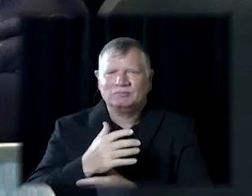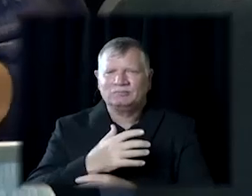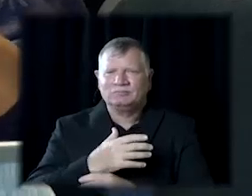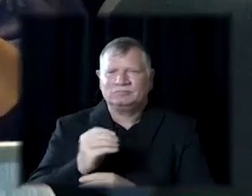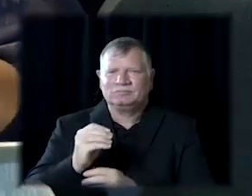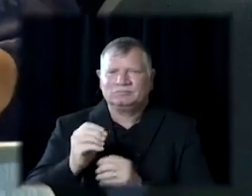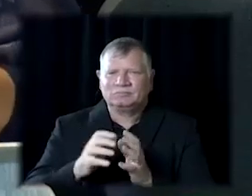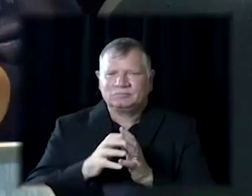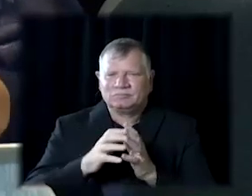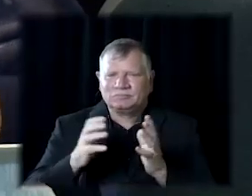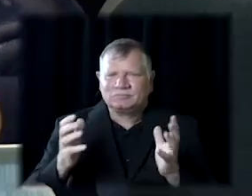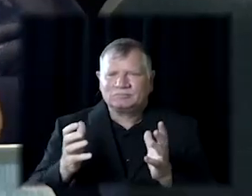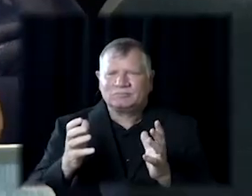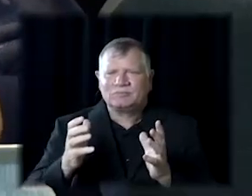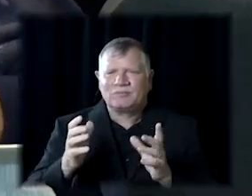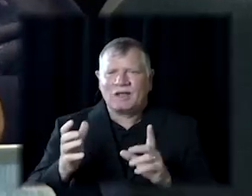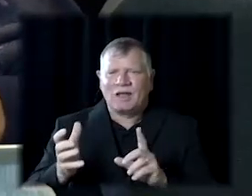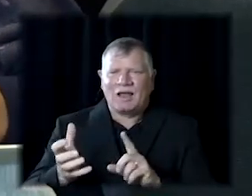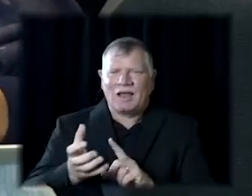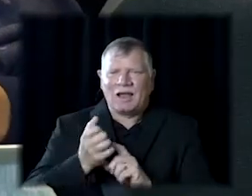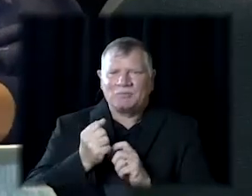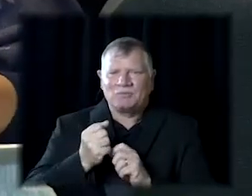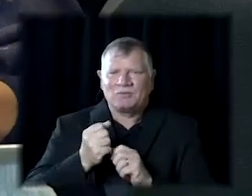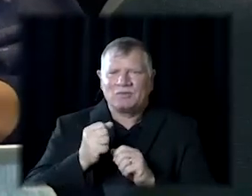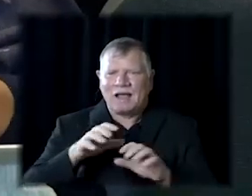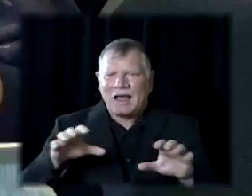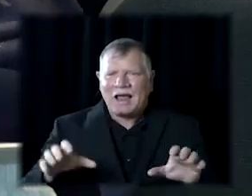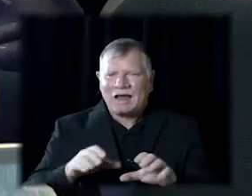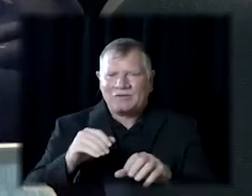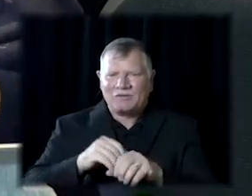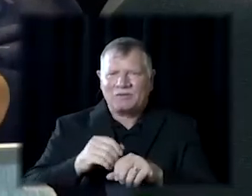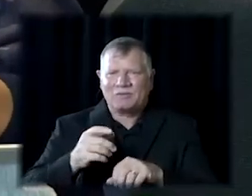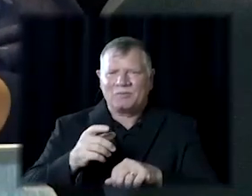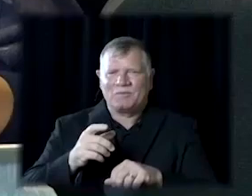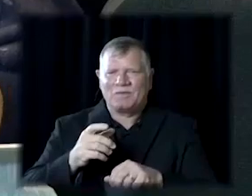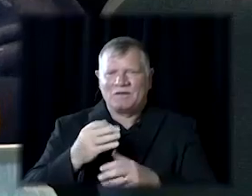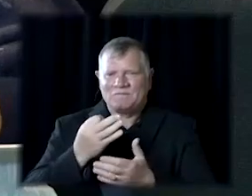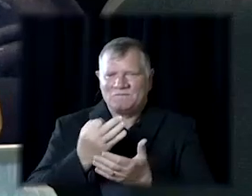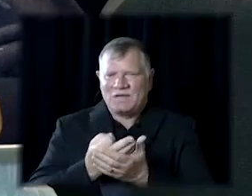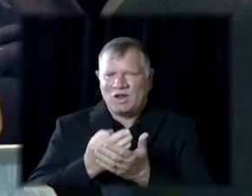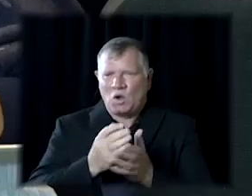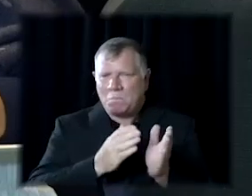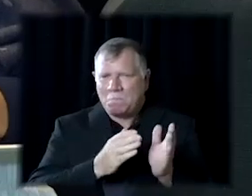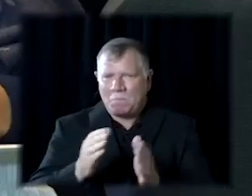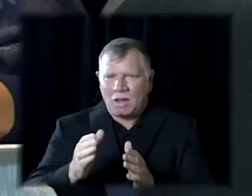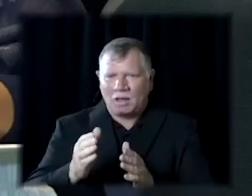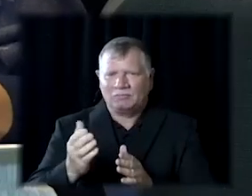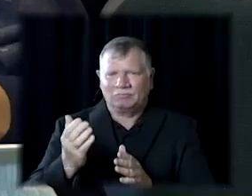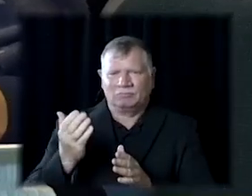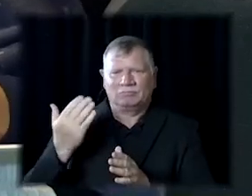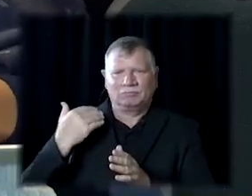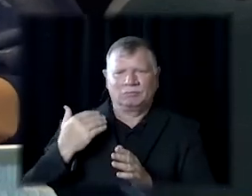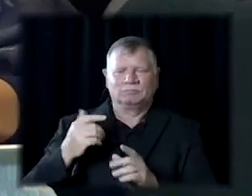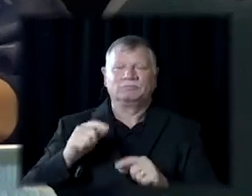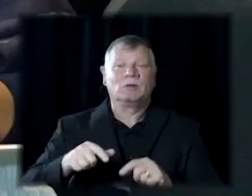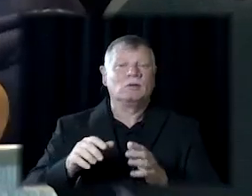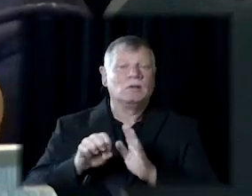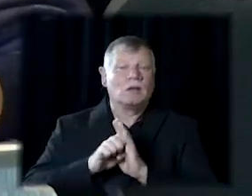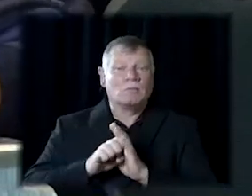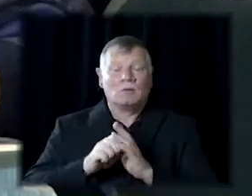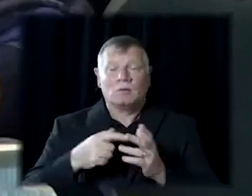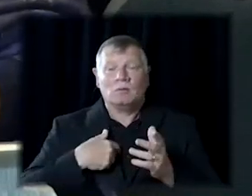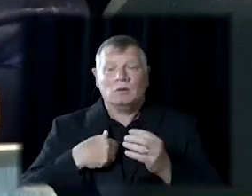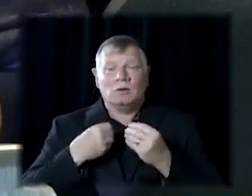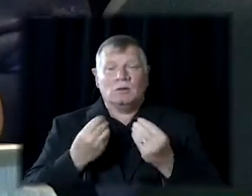and the greatest breadth of capturing all the activity of the government of all the fiscal plans previously. An example that I'd like to